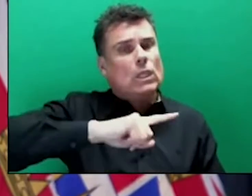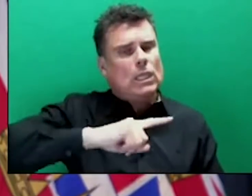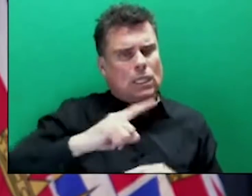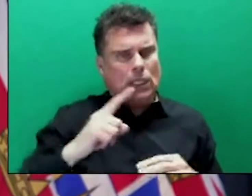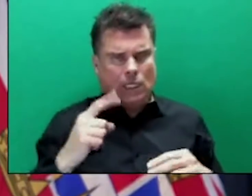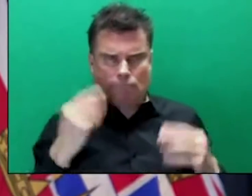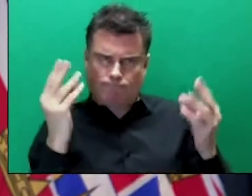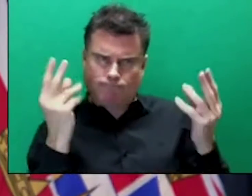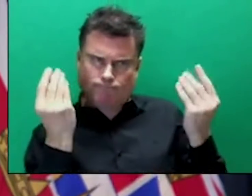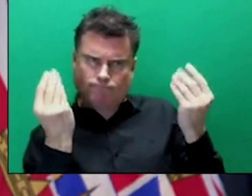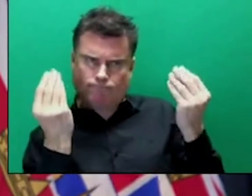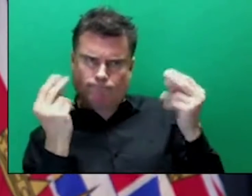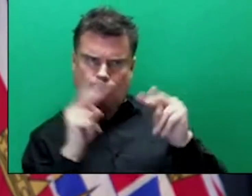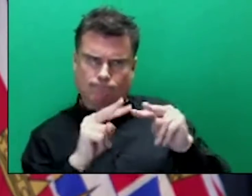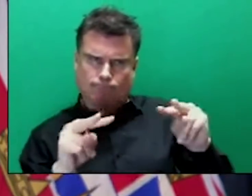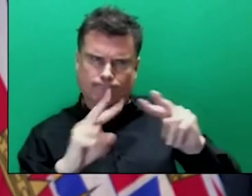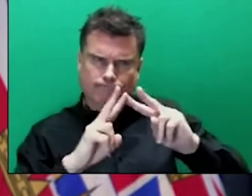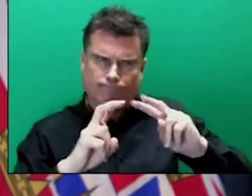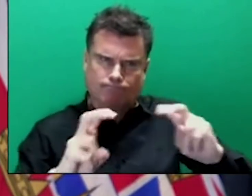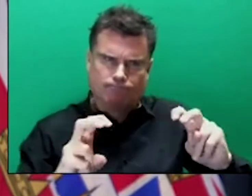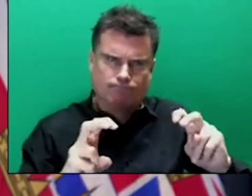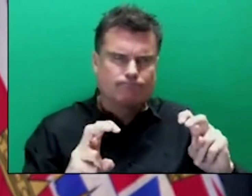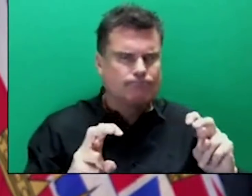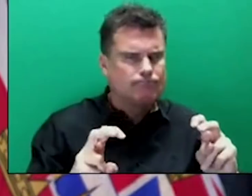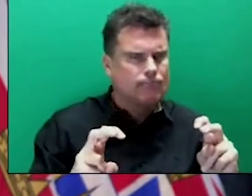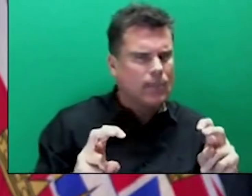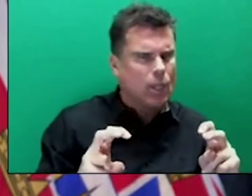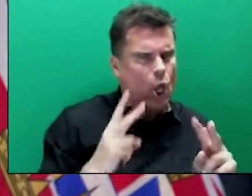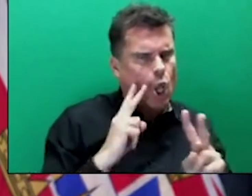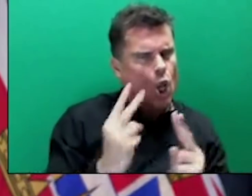curve, what is happening, where we're seeing transmission still,